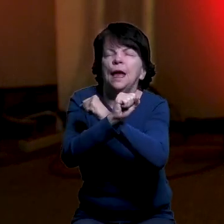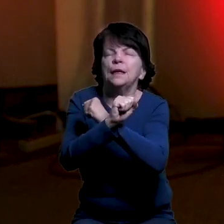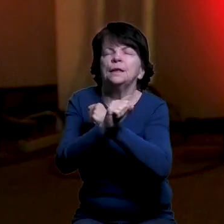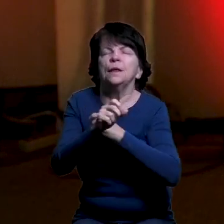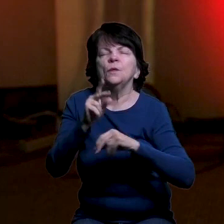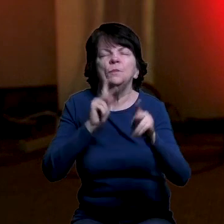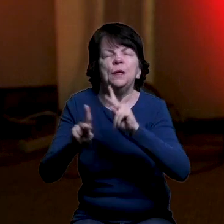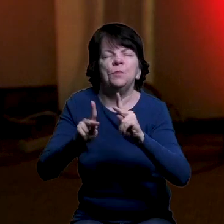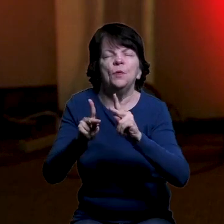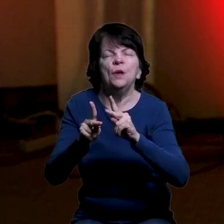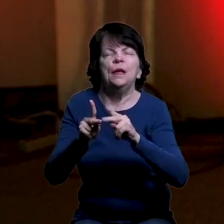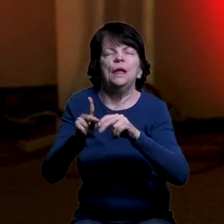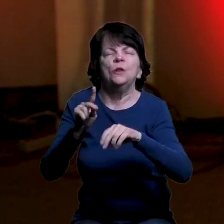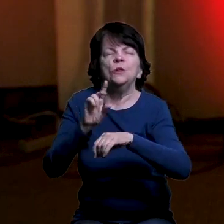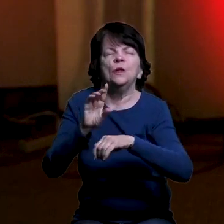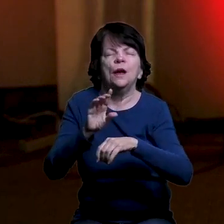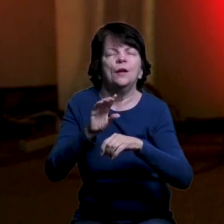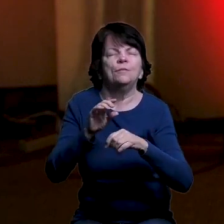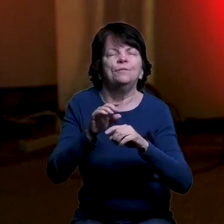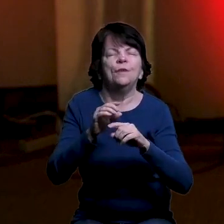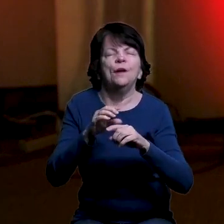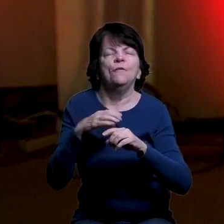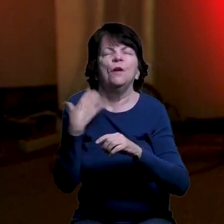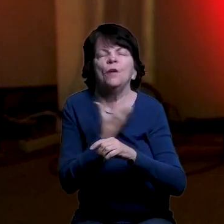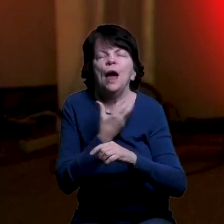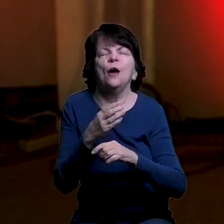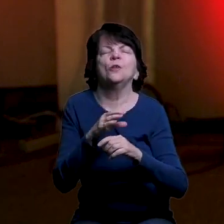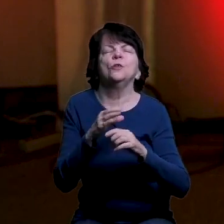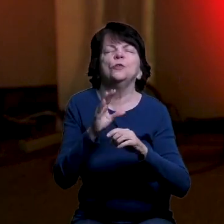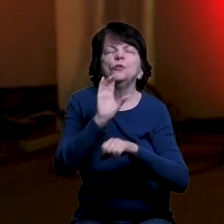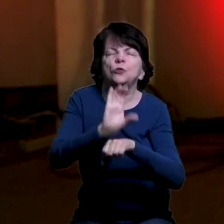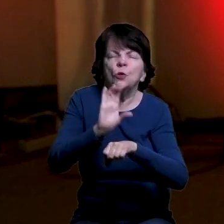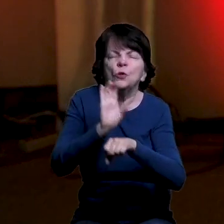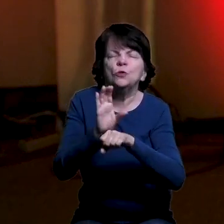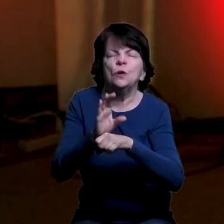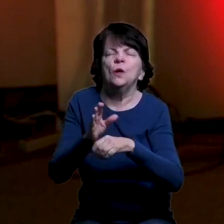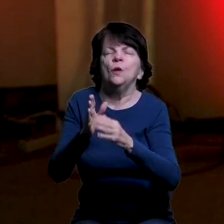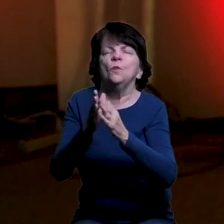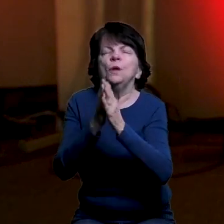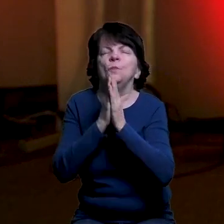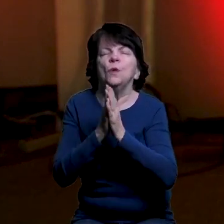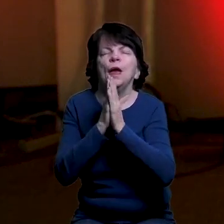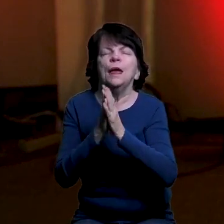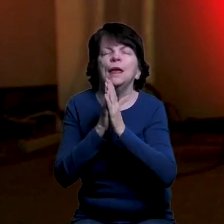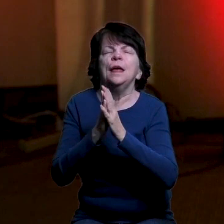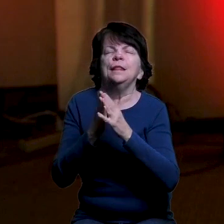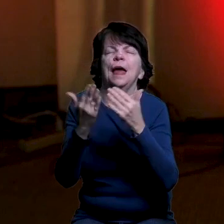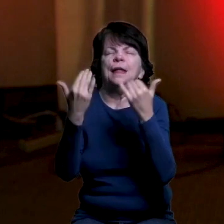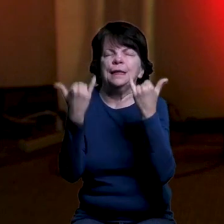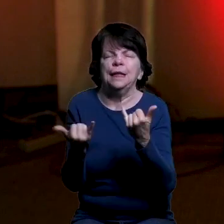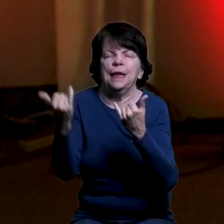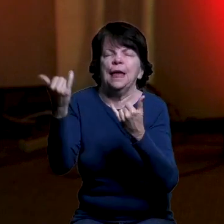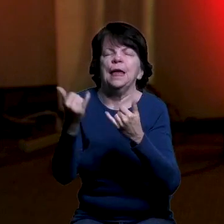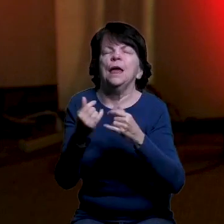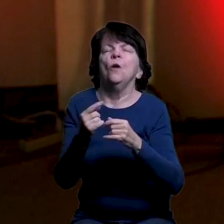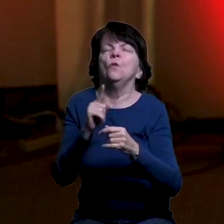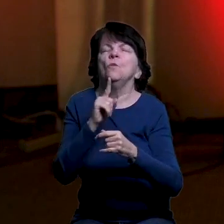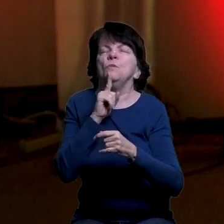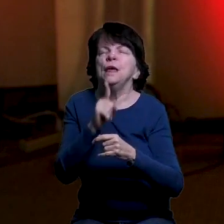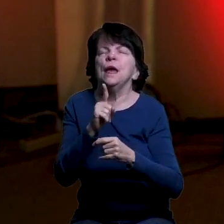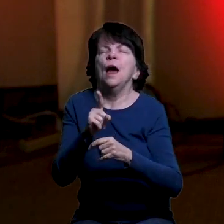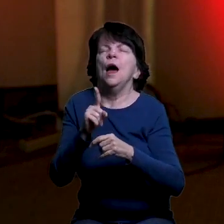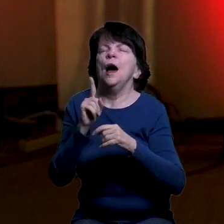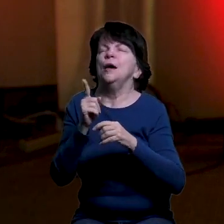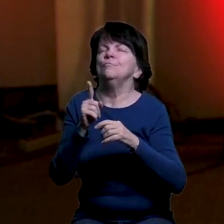God. And I pray and declare that this Sunday would be a Sunday of victory, a Sunday of salvation, a Sunday of